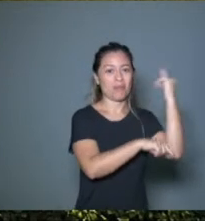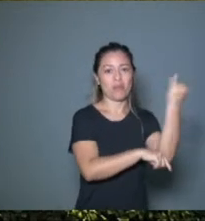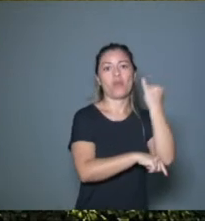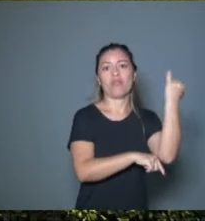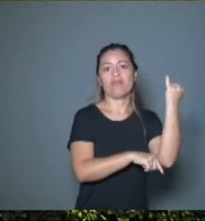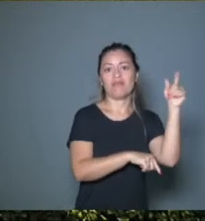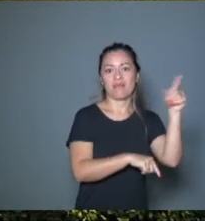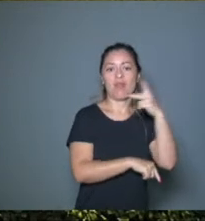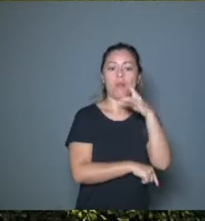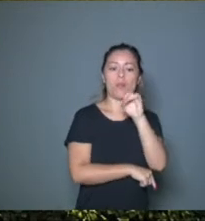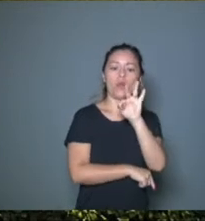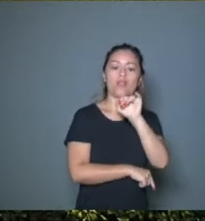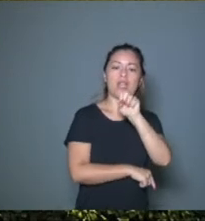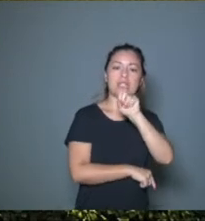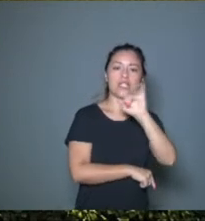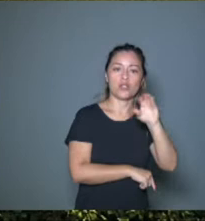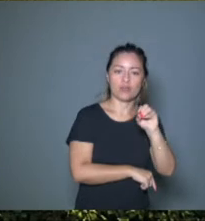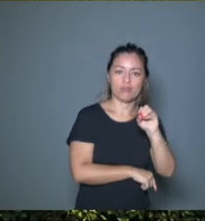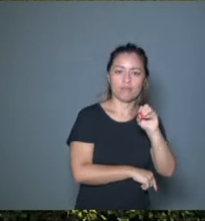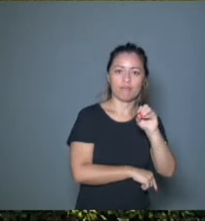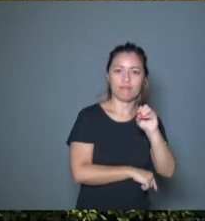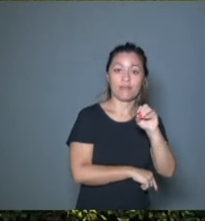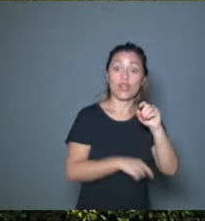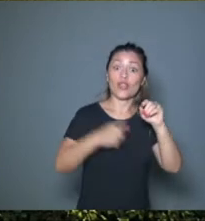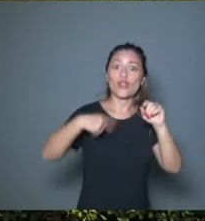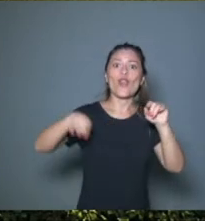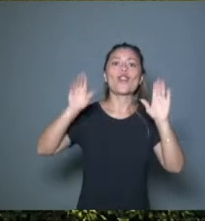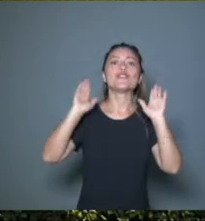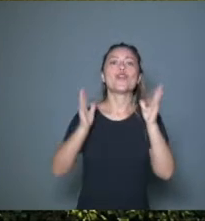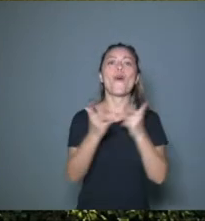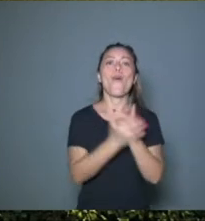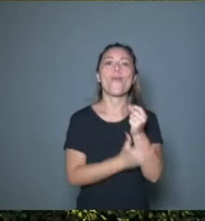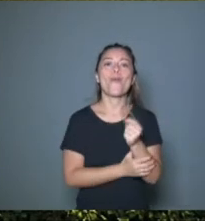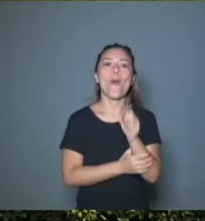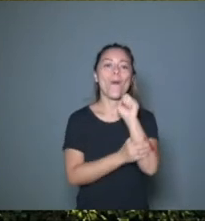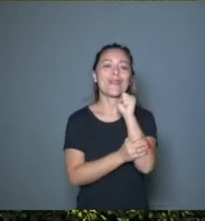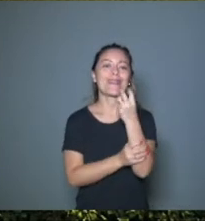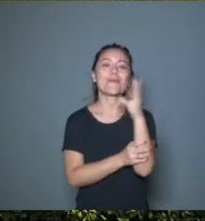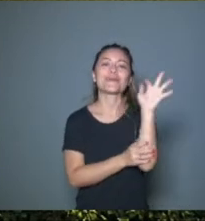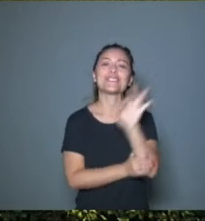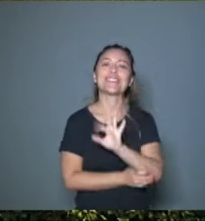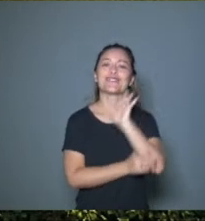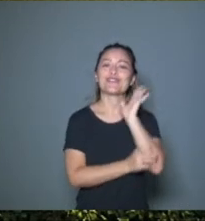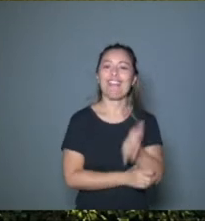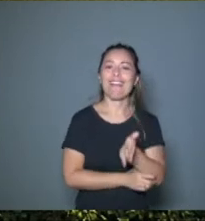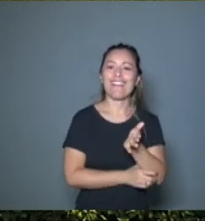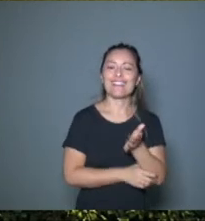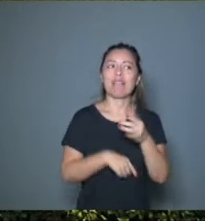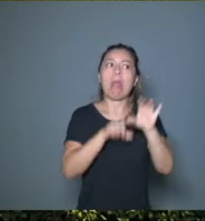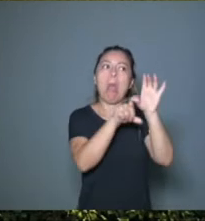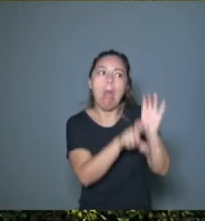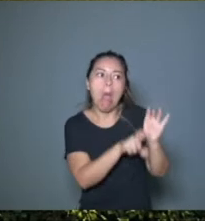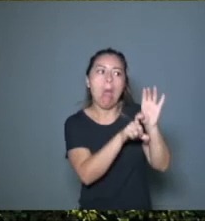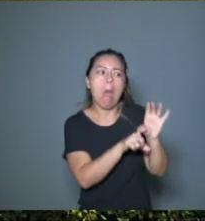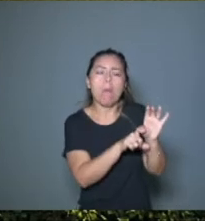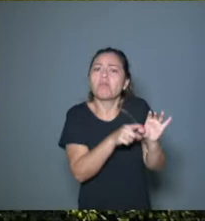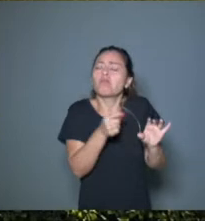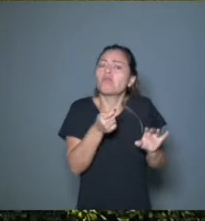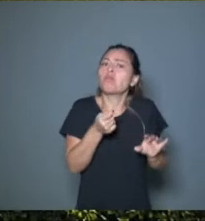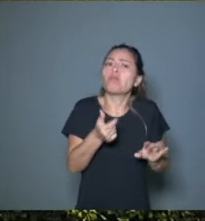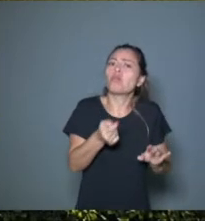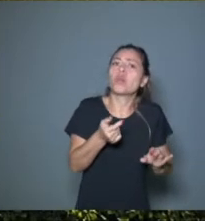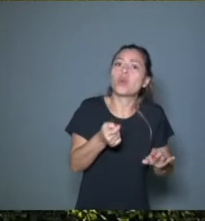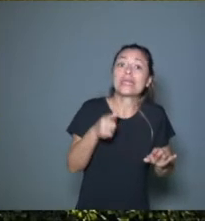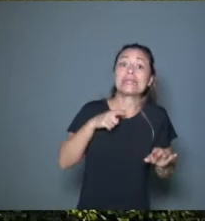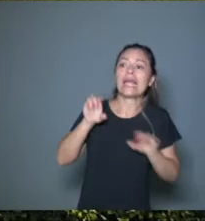come from those two countries. We have already bought 83% of our potassium. So today we do